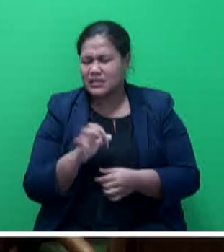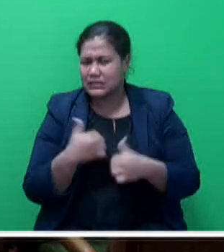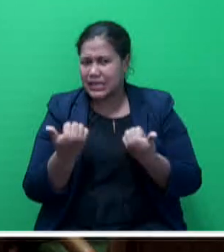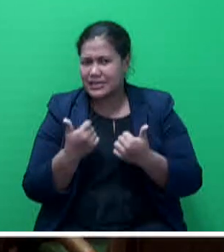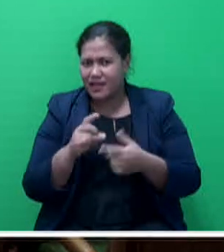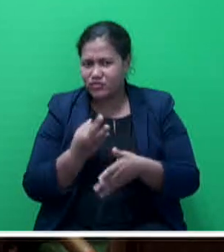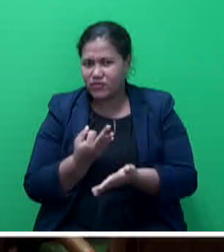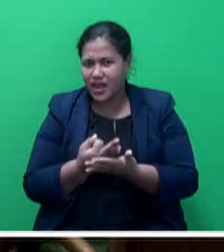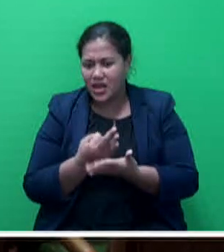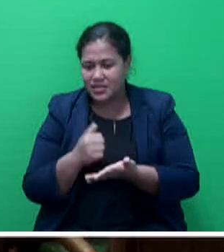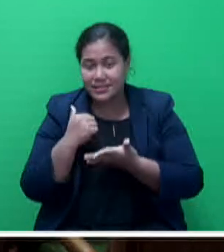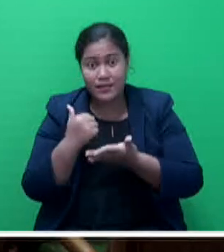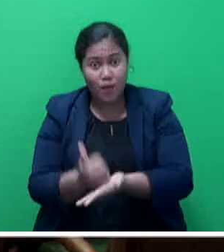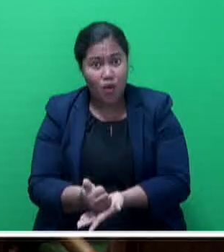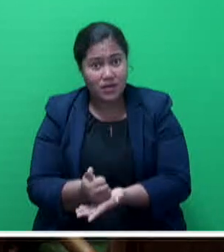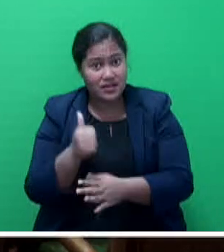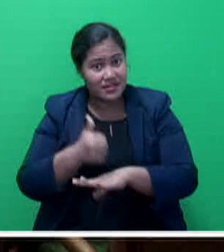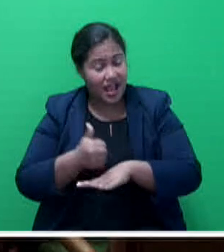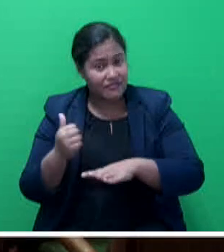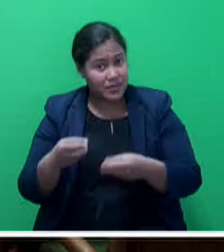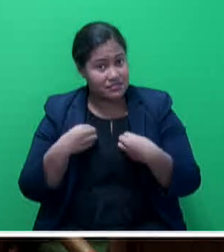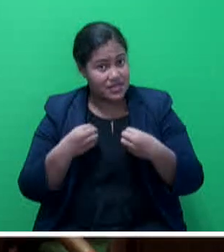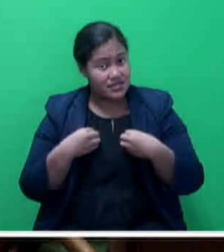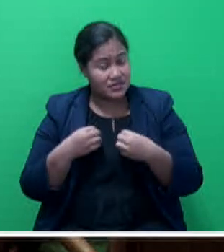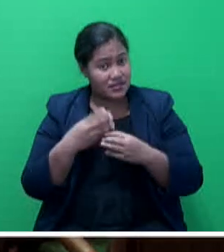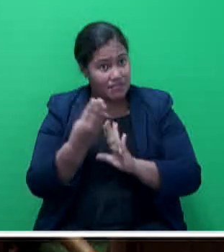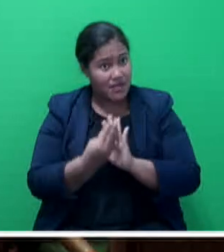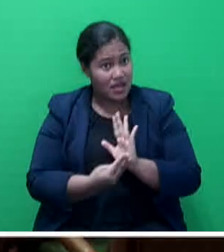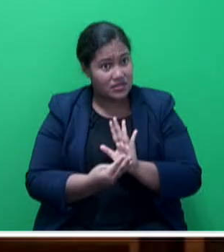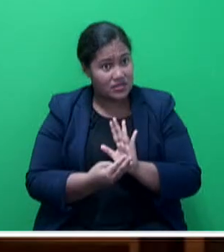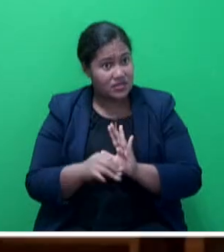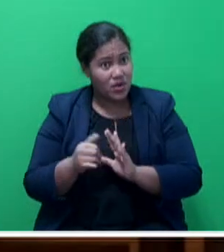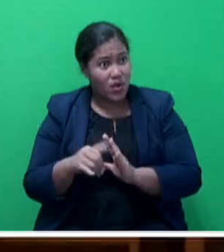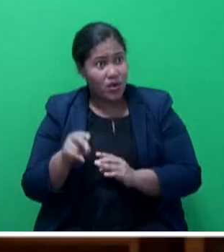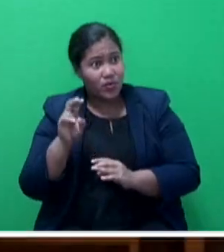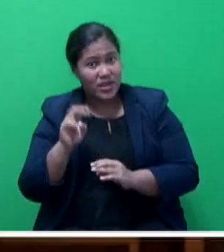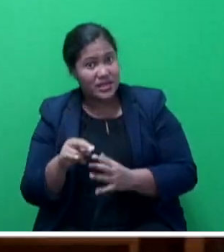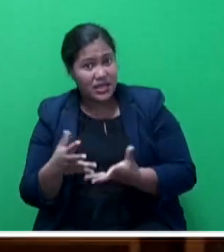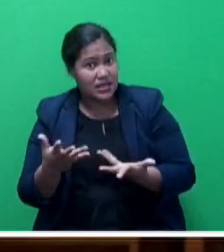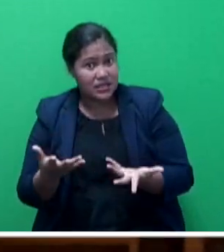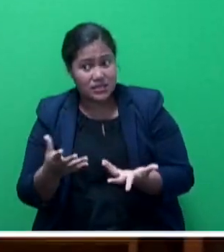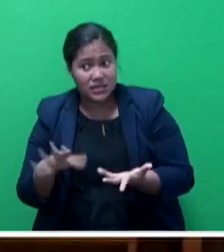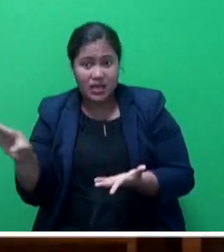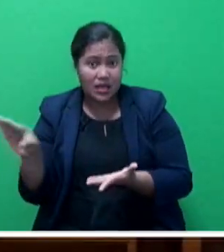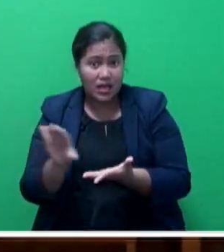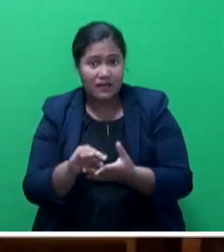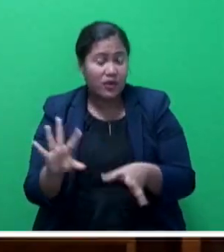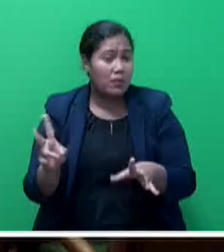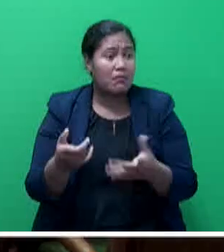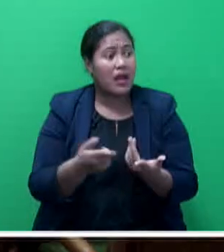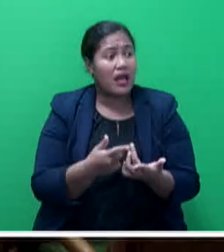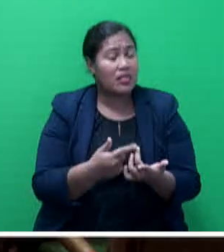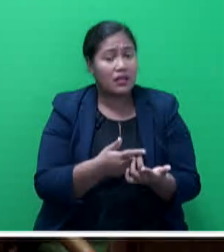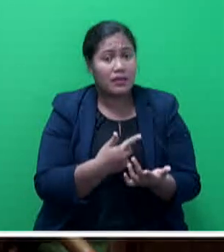finance government business and its budget, or do we need injection from somewhere else?